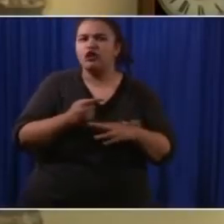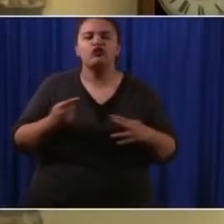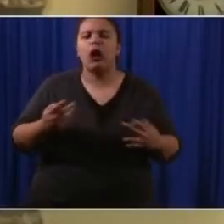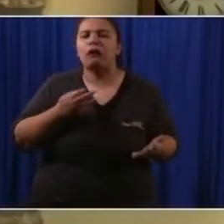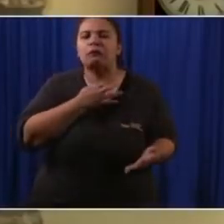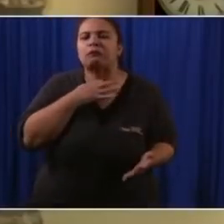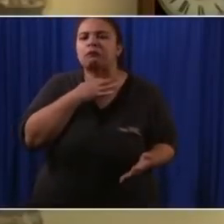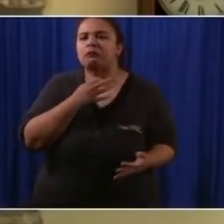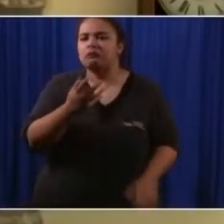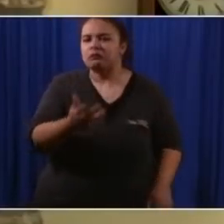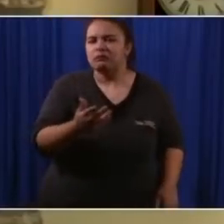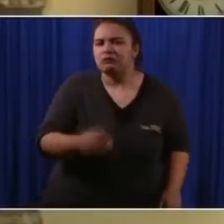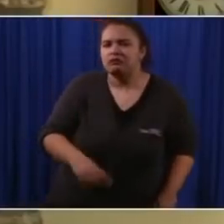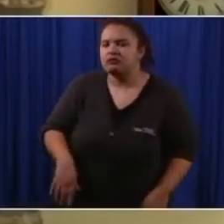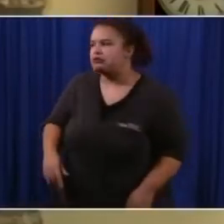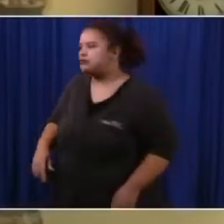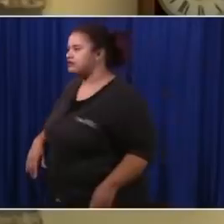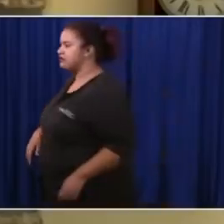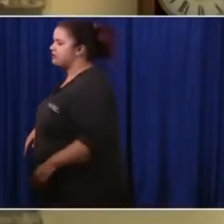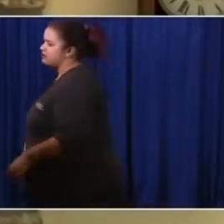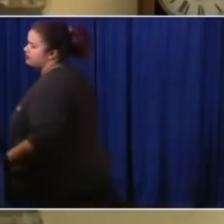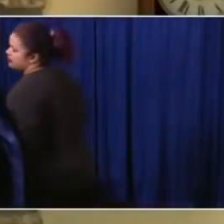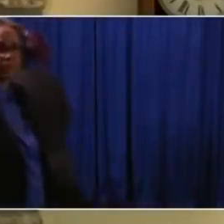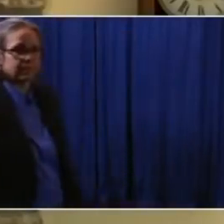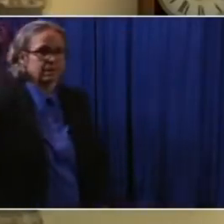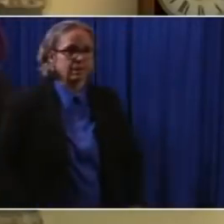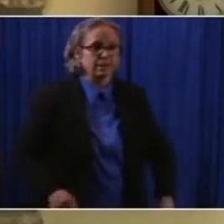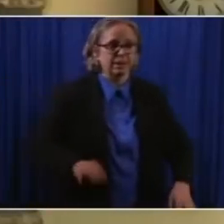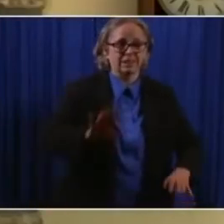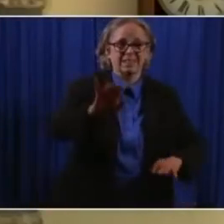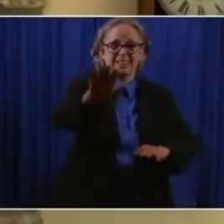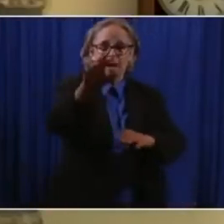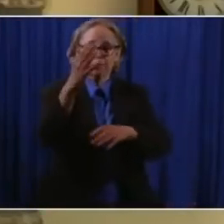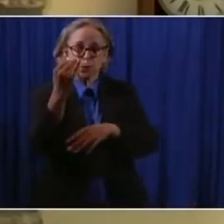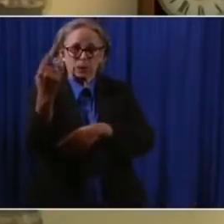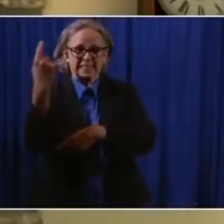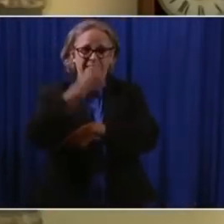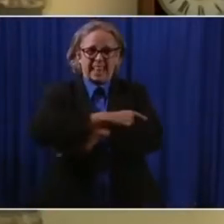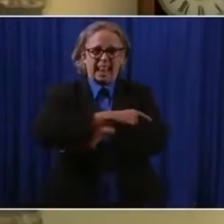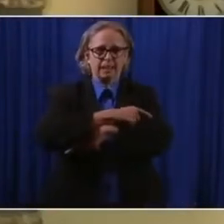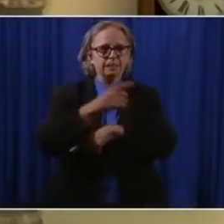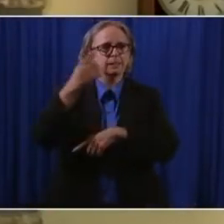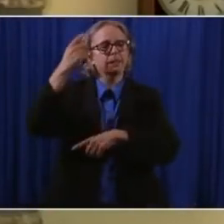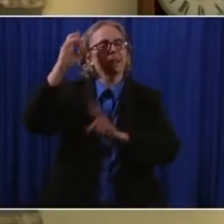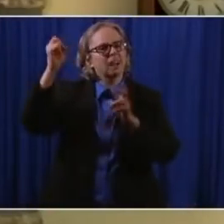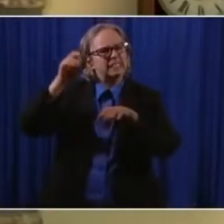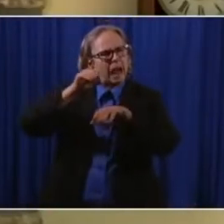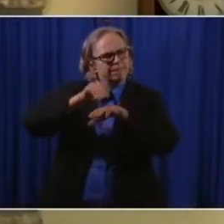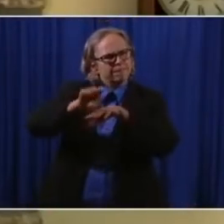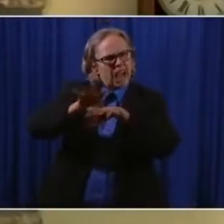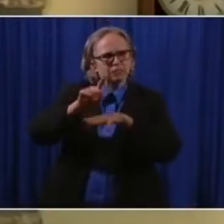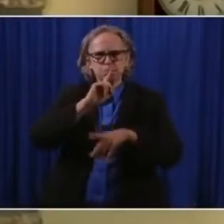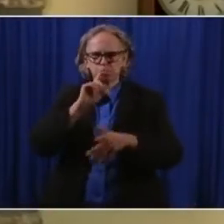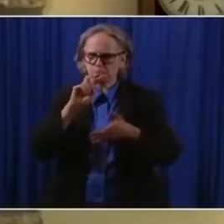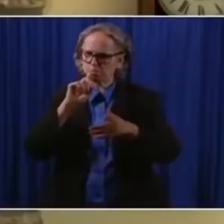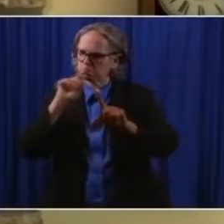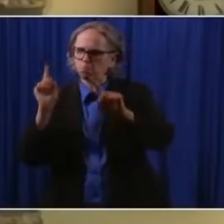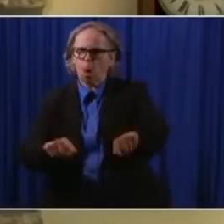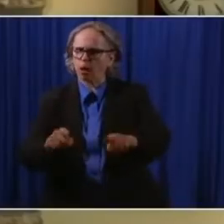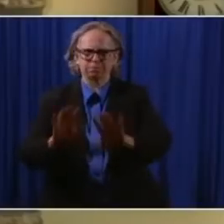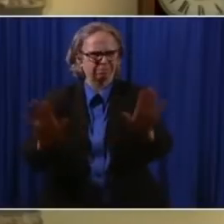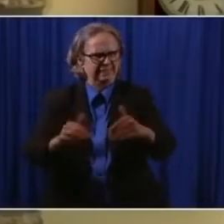Yeah, I mean, that's an advisory. I don't think that is actually an order. I'll check that.